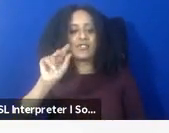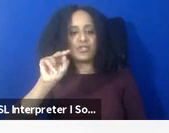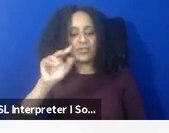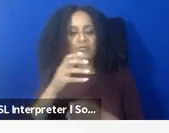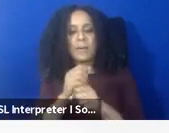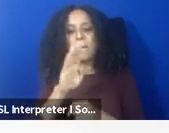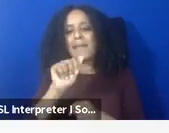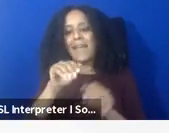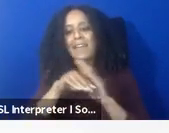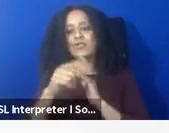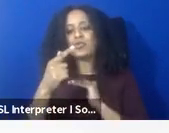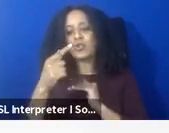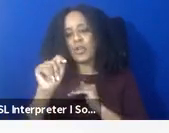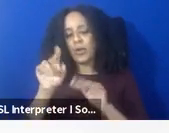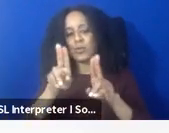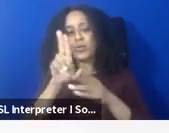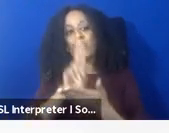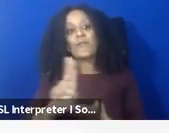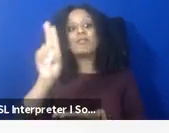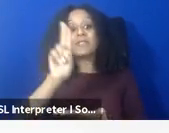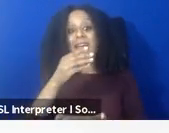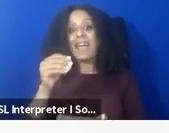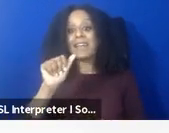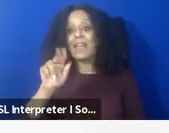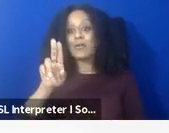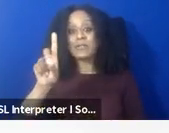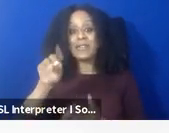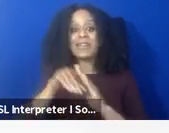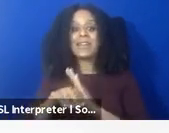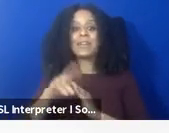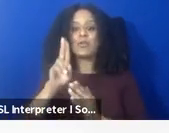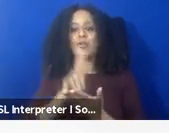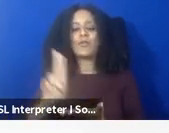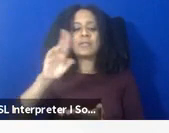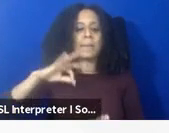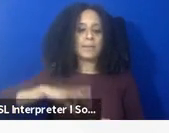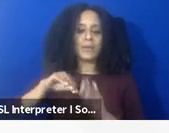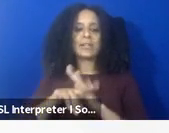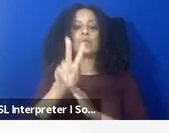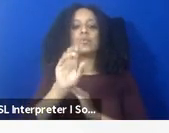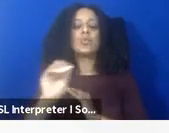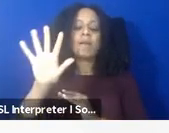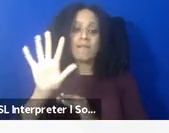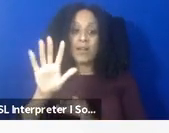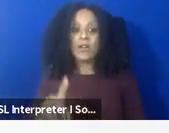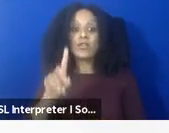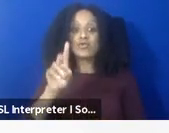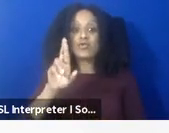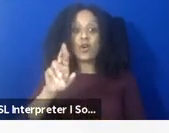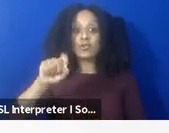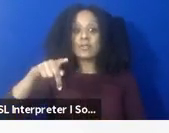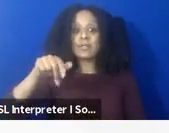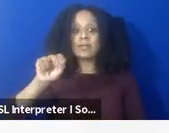Washington University and AUD from the University of Pittsburgh in 2005. Dr. Christopher